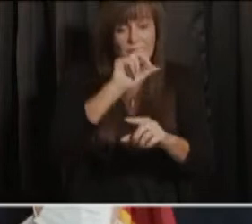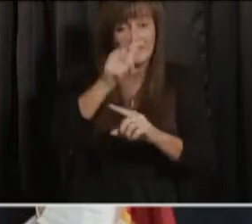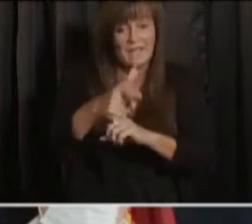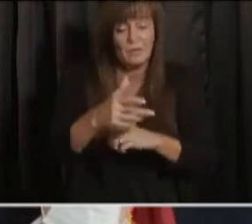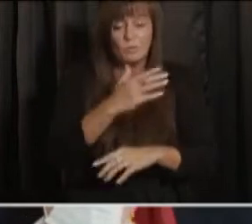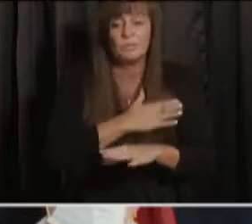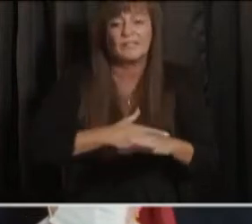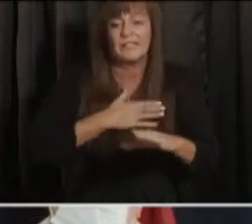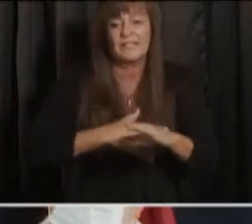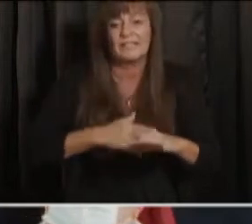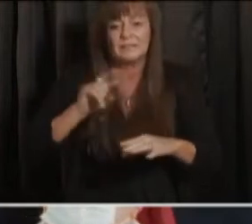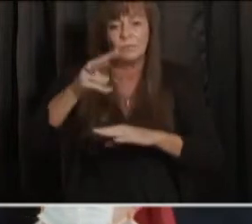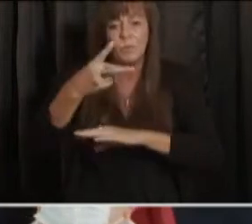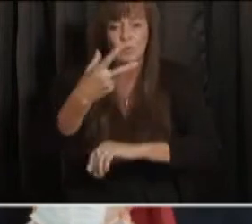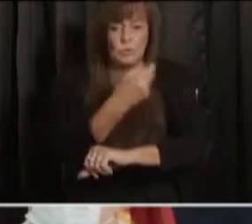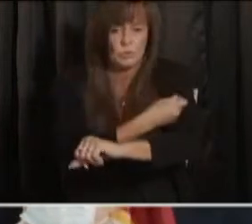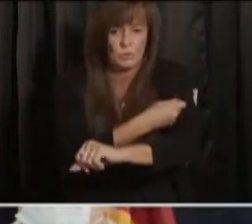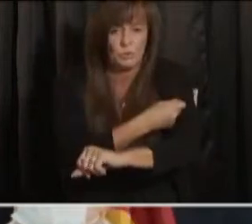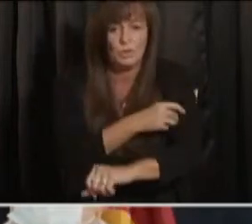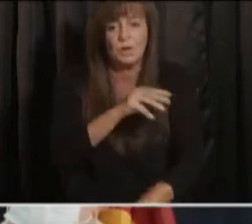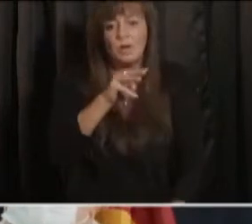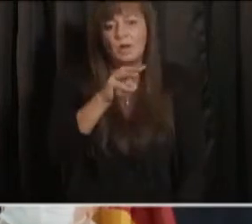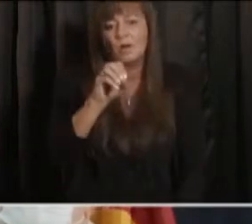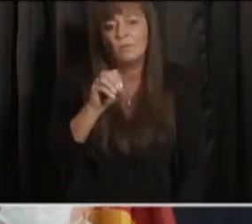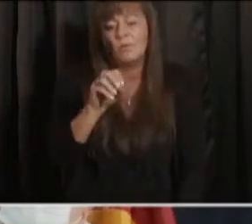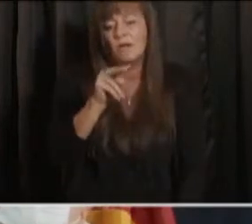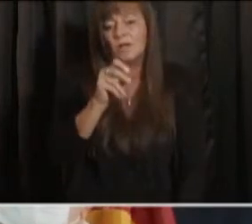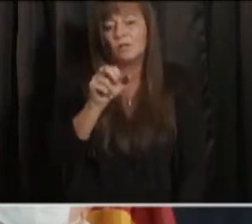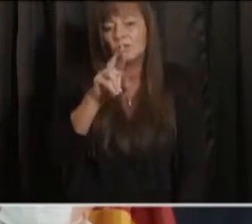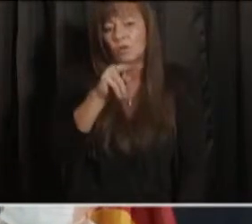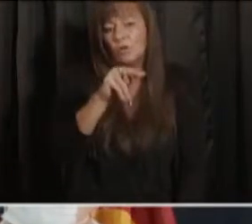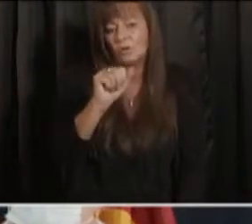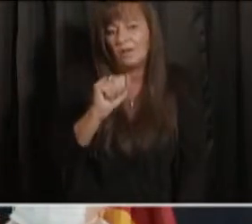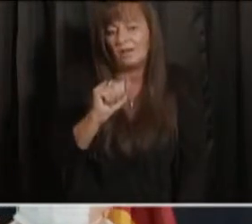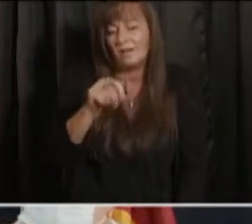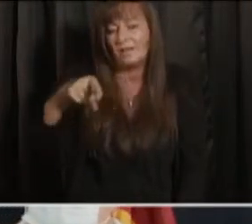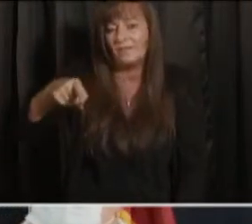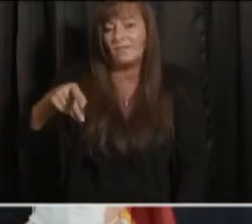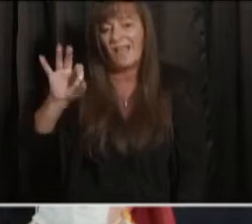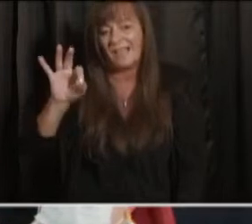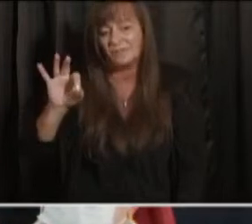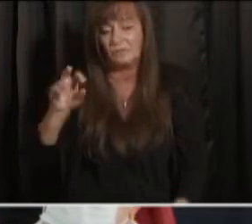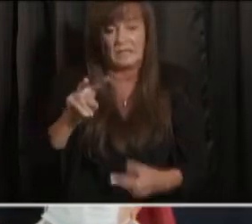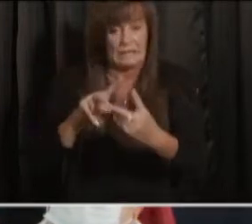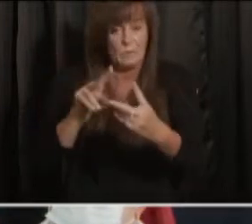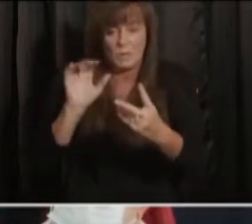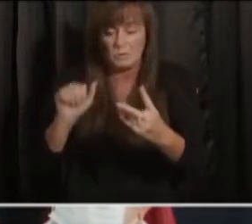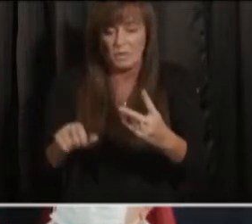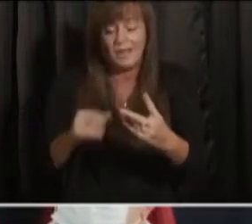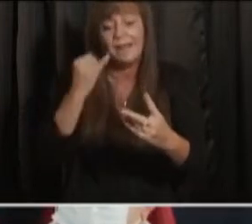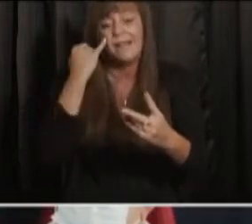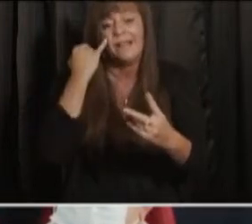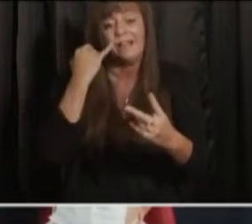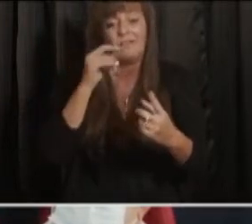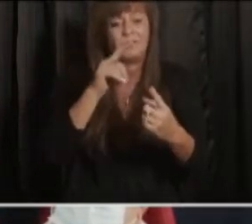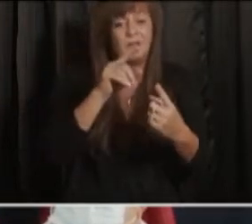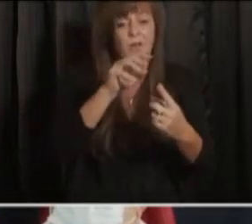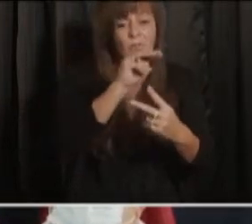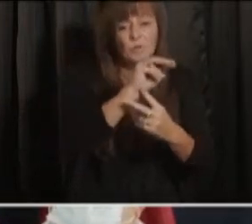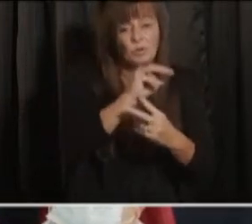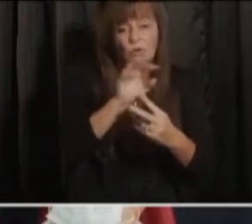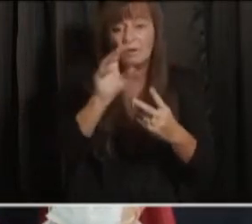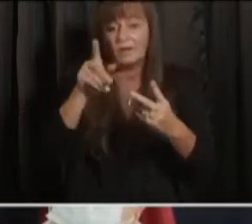or Pfizer. If you got Moderna or Pfizer 6 months ago, please get a booster dose to protect